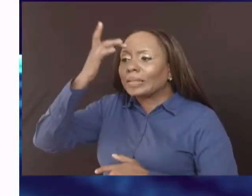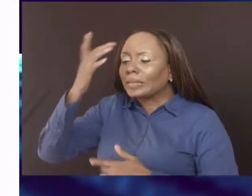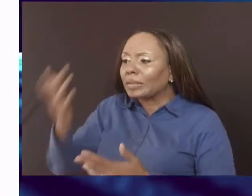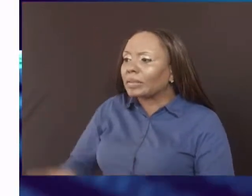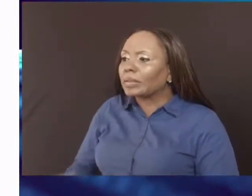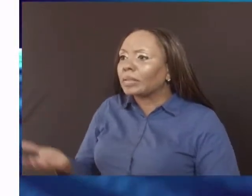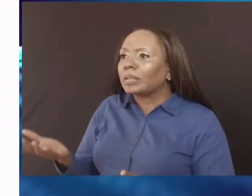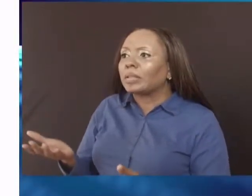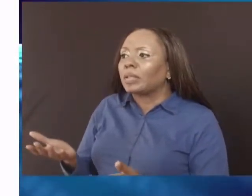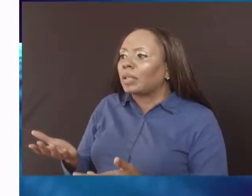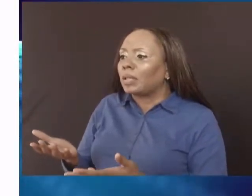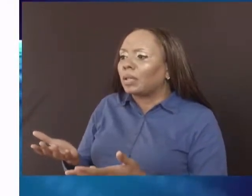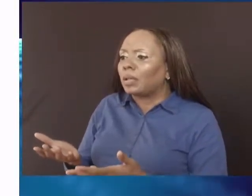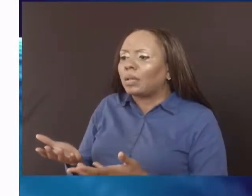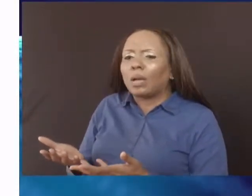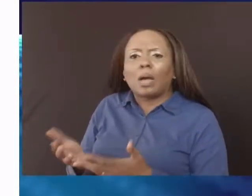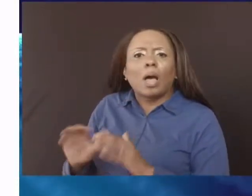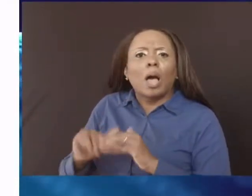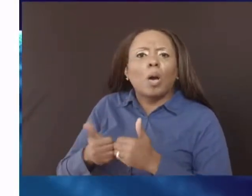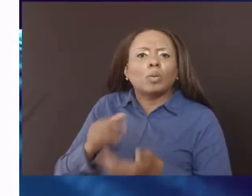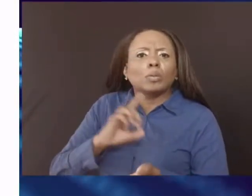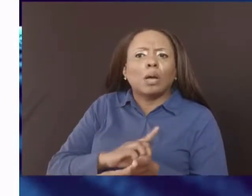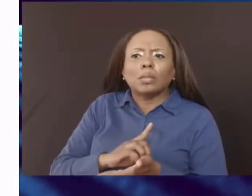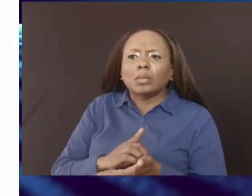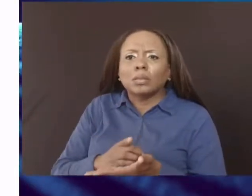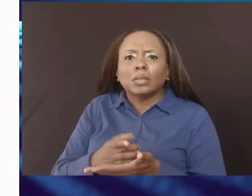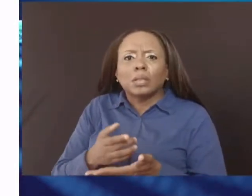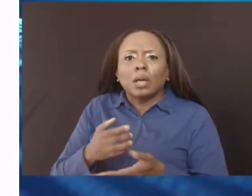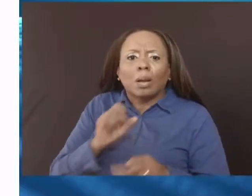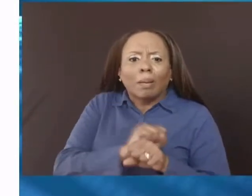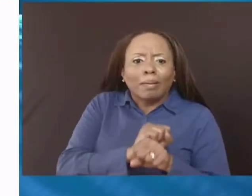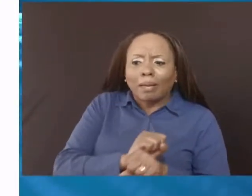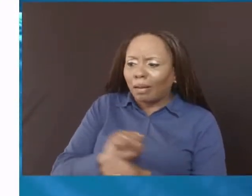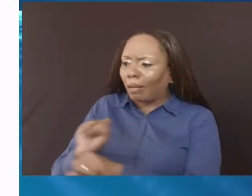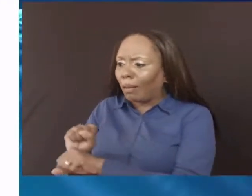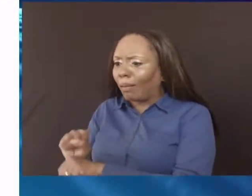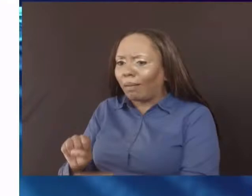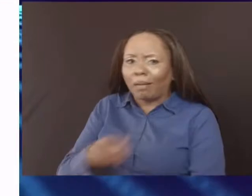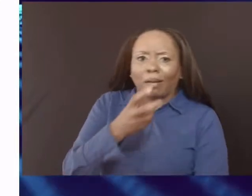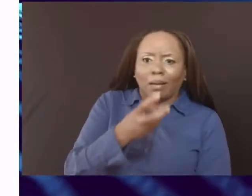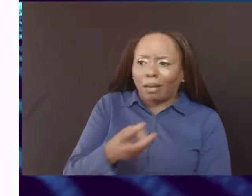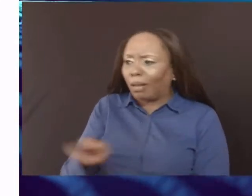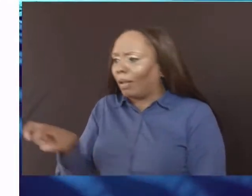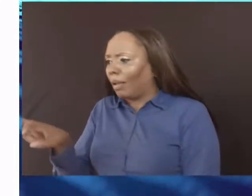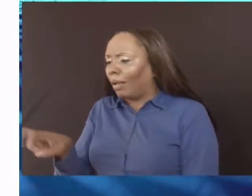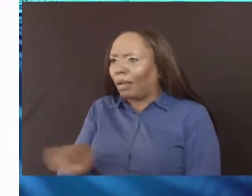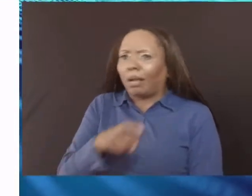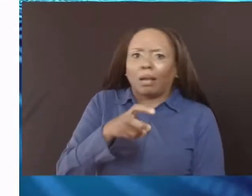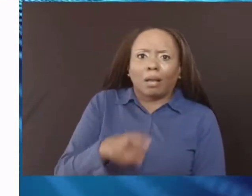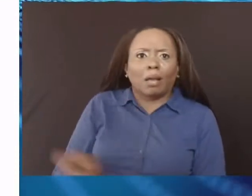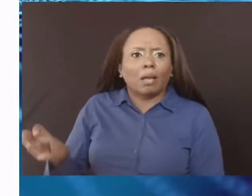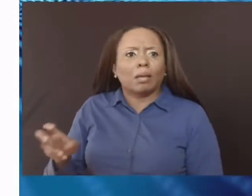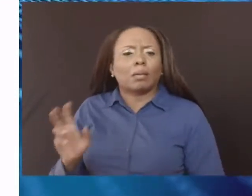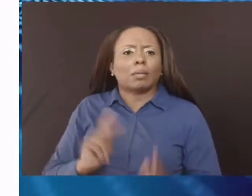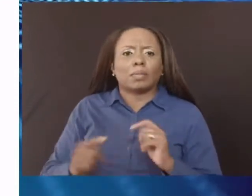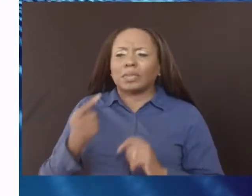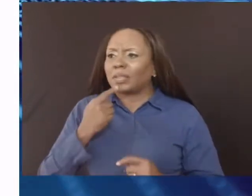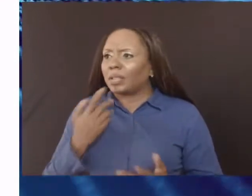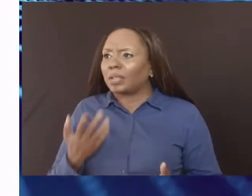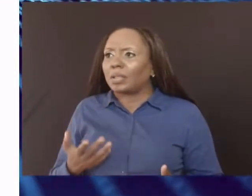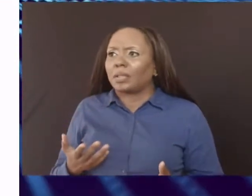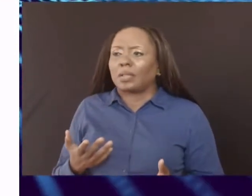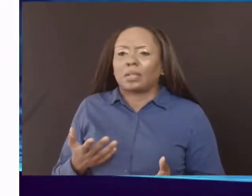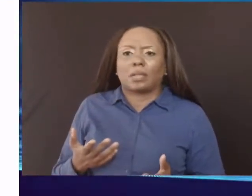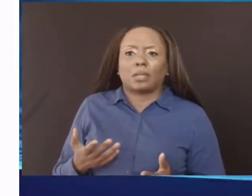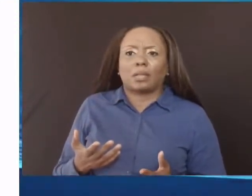balance to these stories from our healthcare professionals because they're busy. But persons are saying that they have relatives who may have